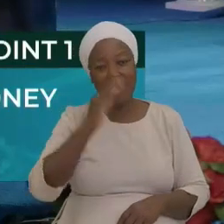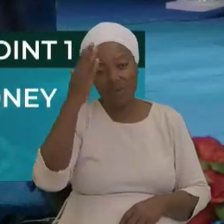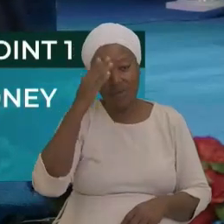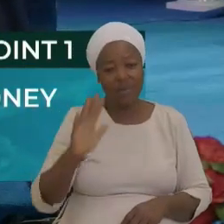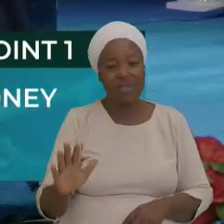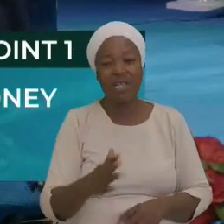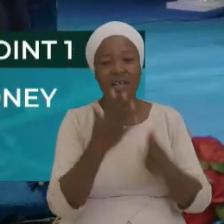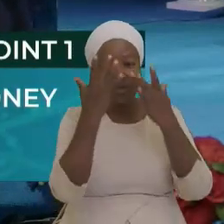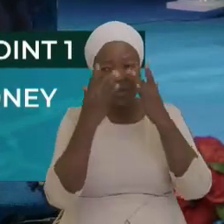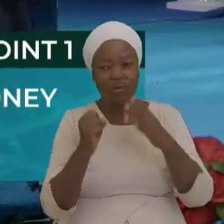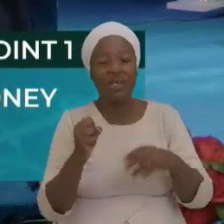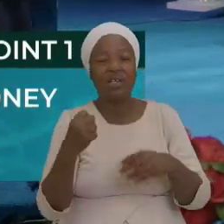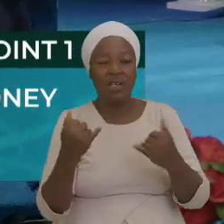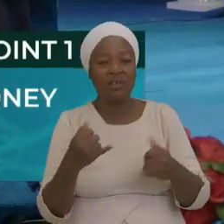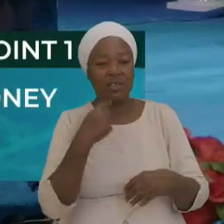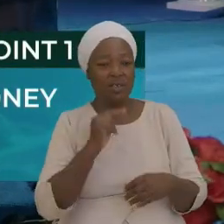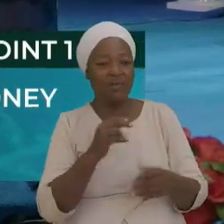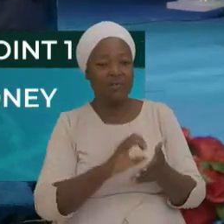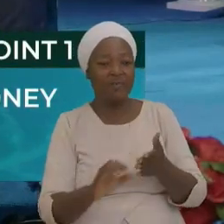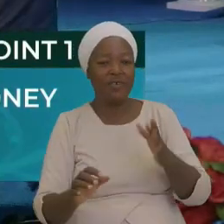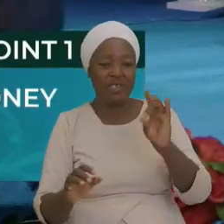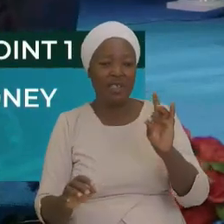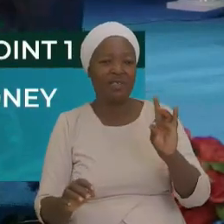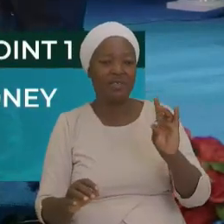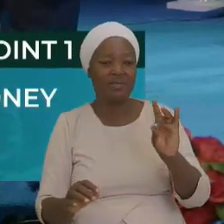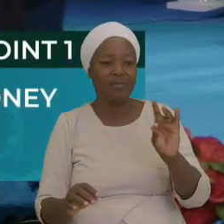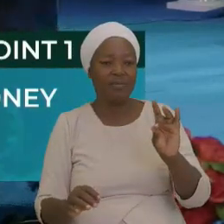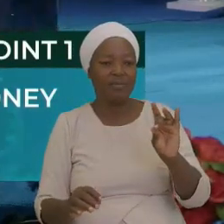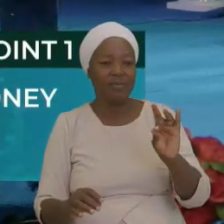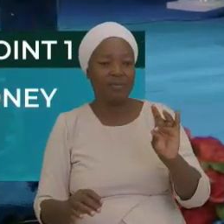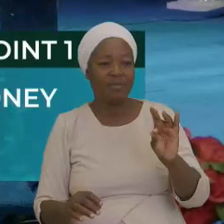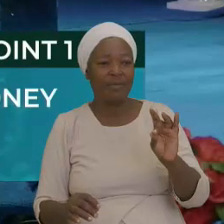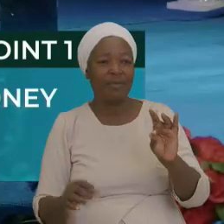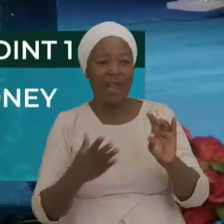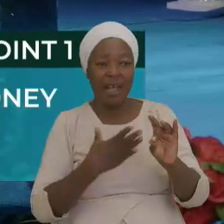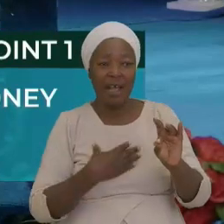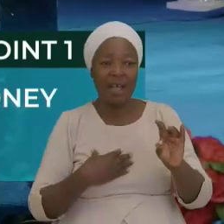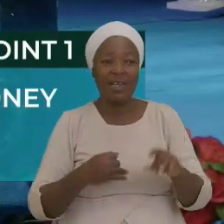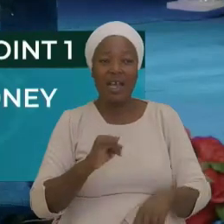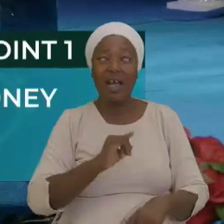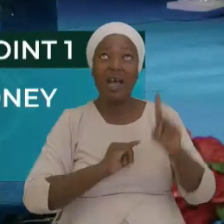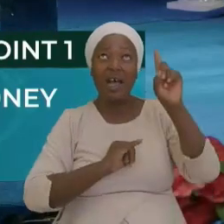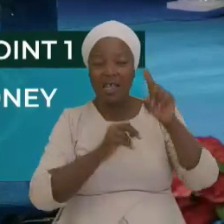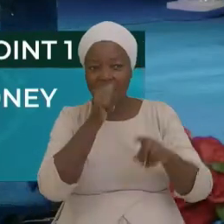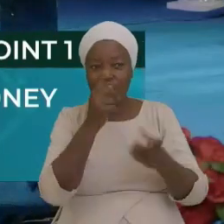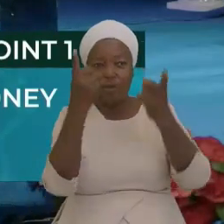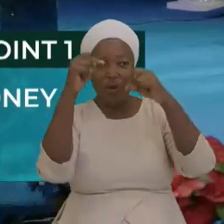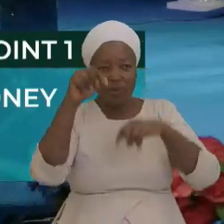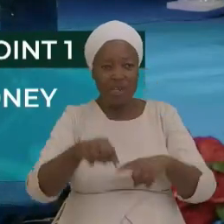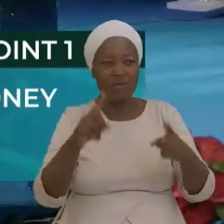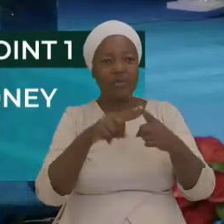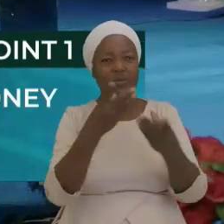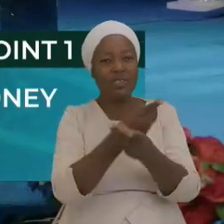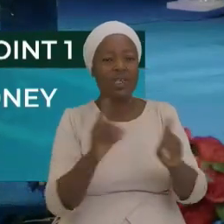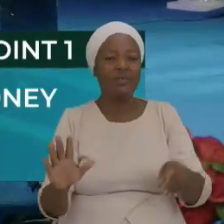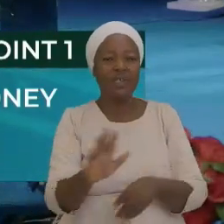And then he tells us in verse 8, and I am come down to deliver them out